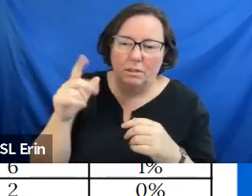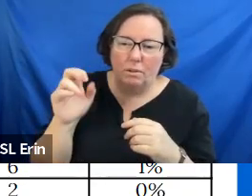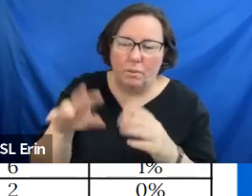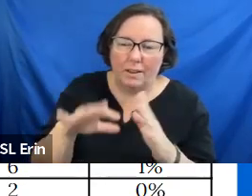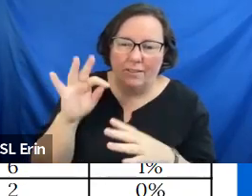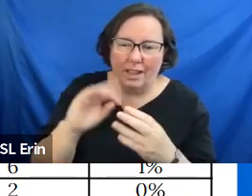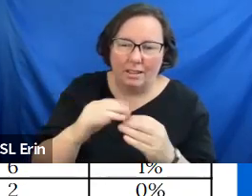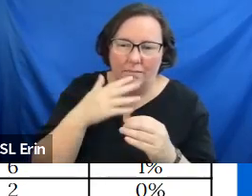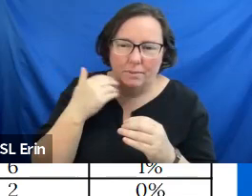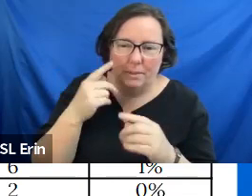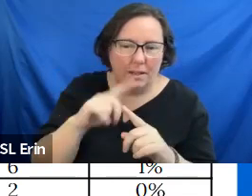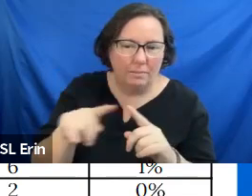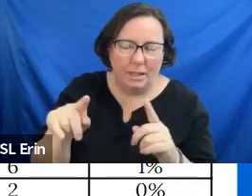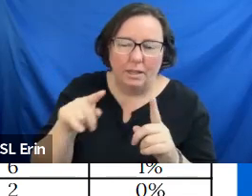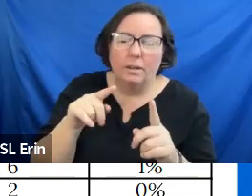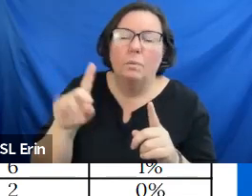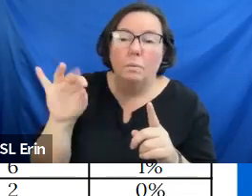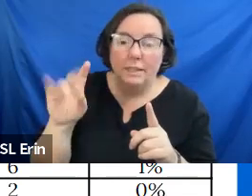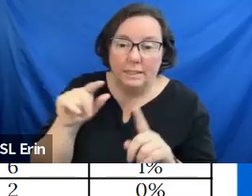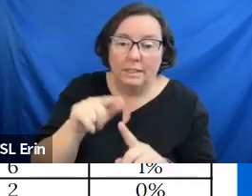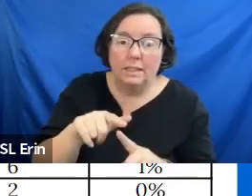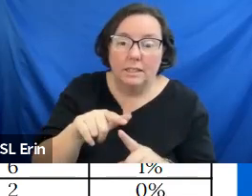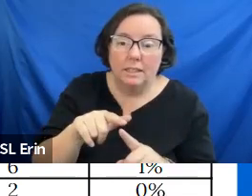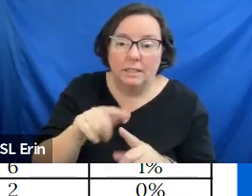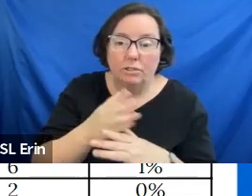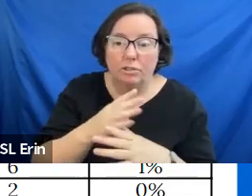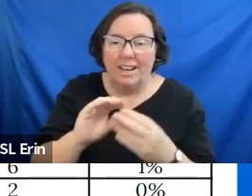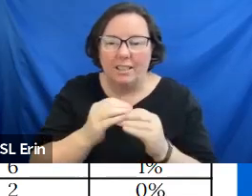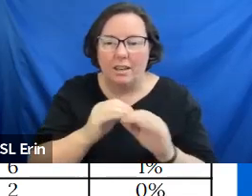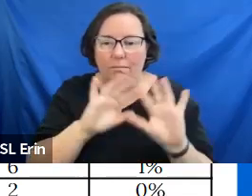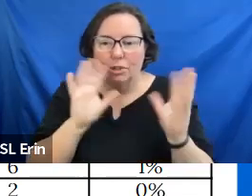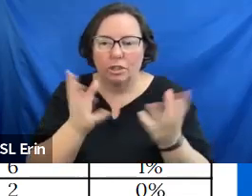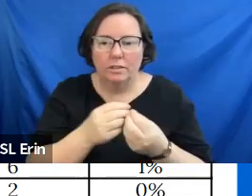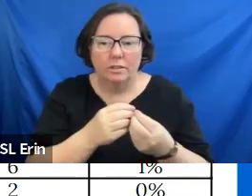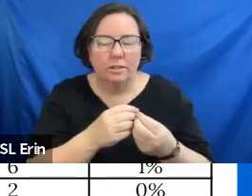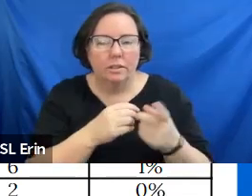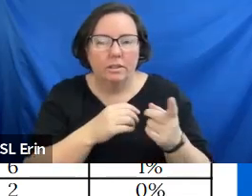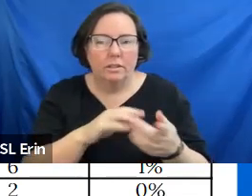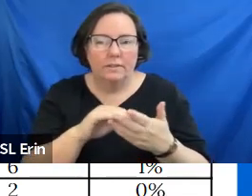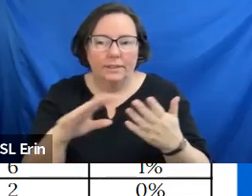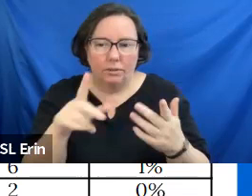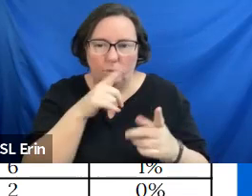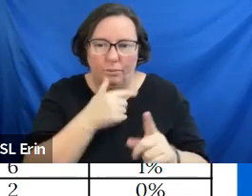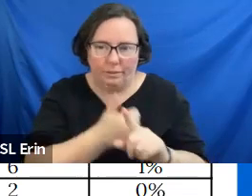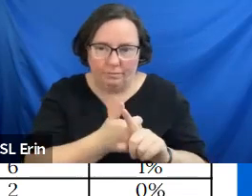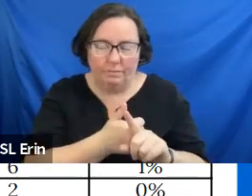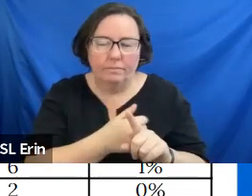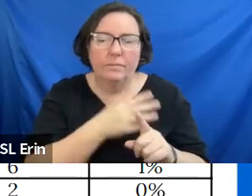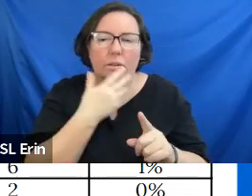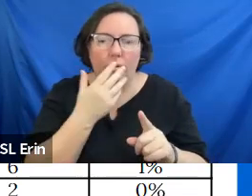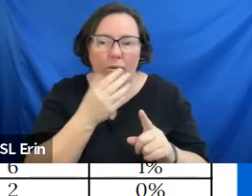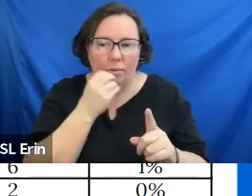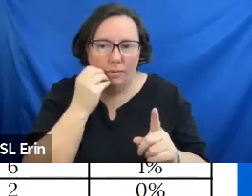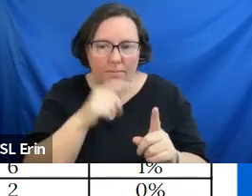me. We did share the number of students who were homeless. I don't